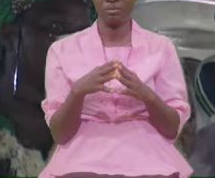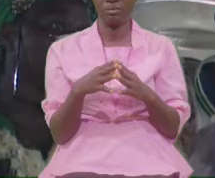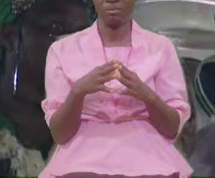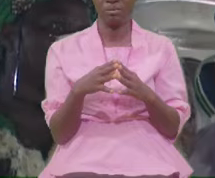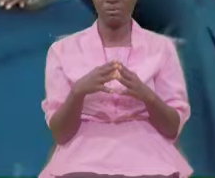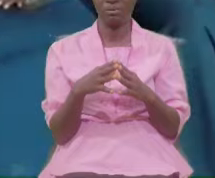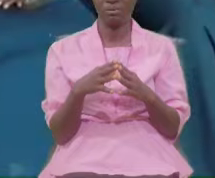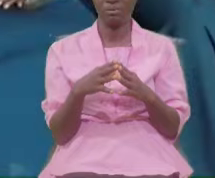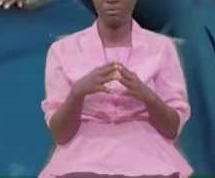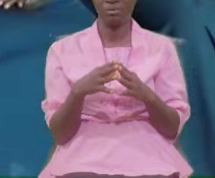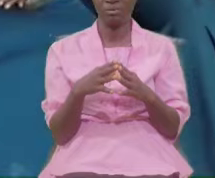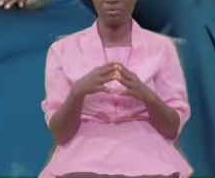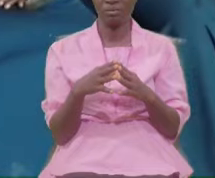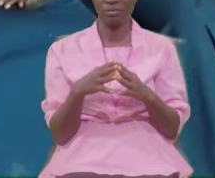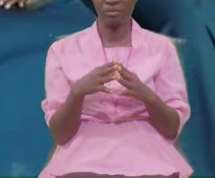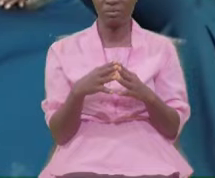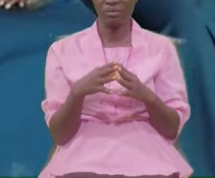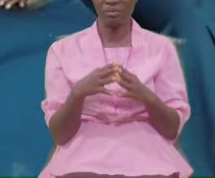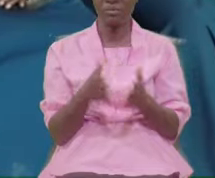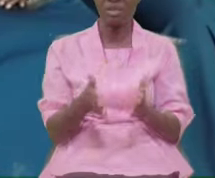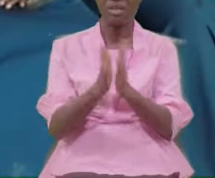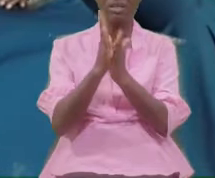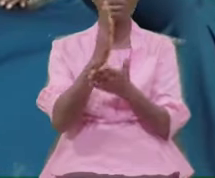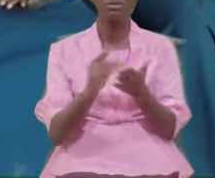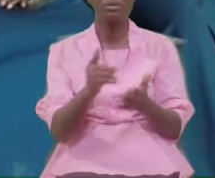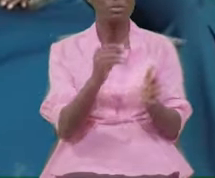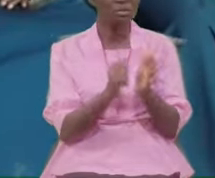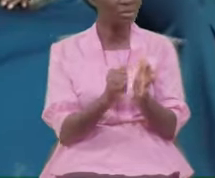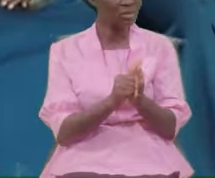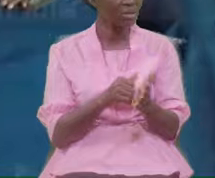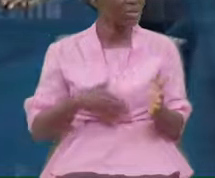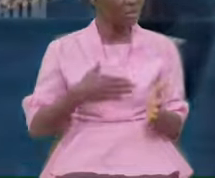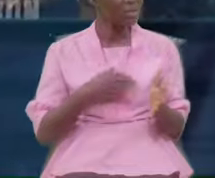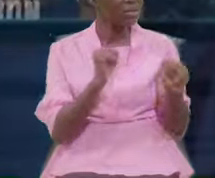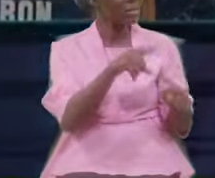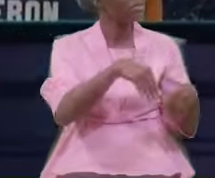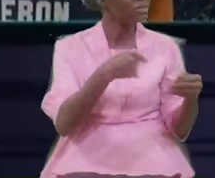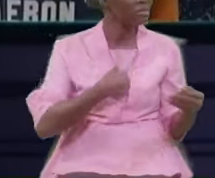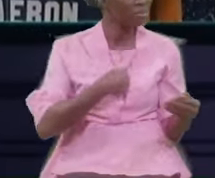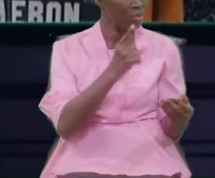pangangan somebody Can you give me a glass of water there to